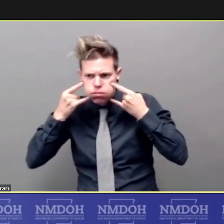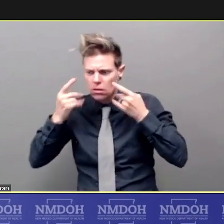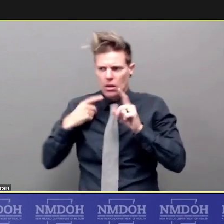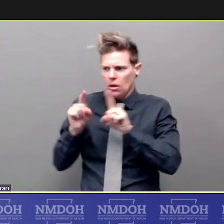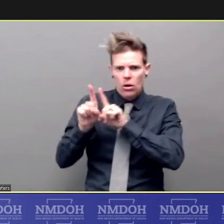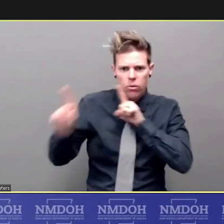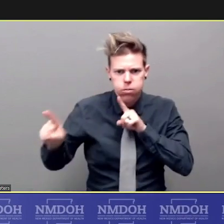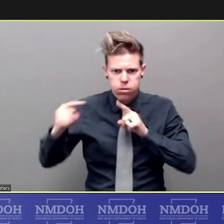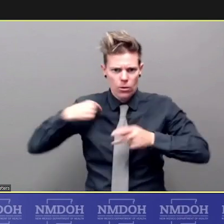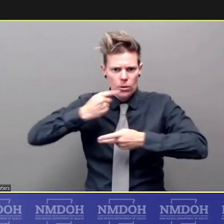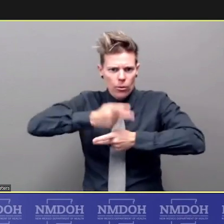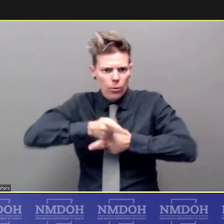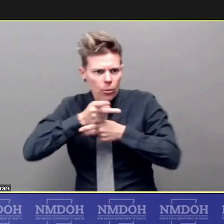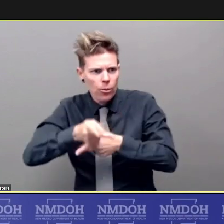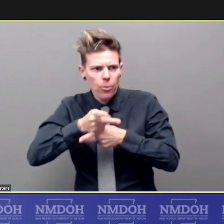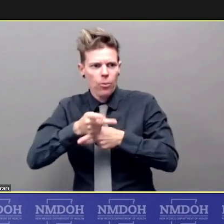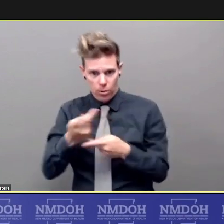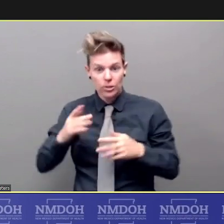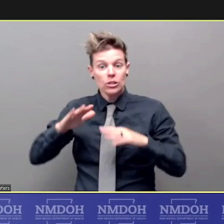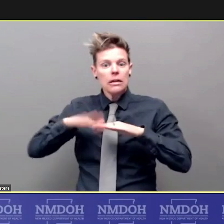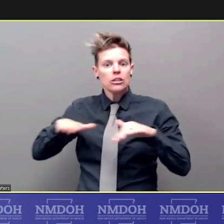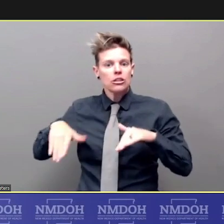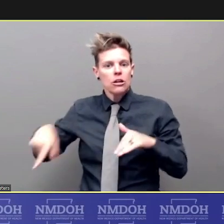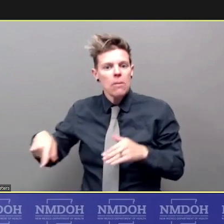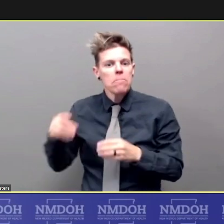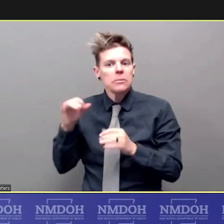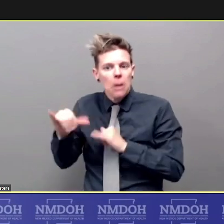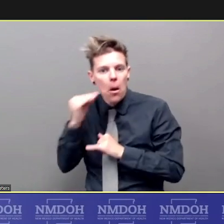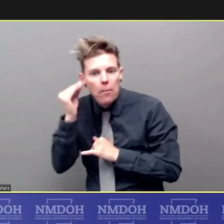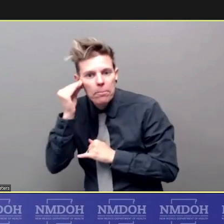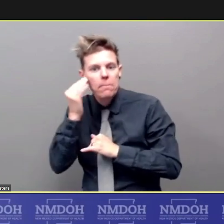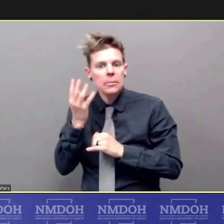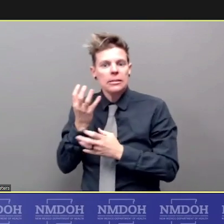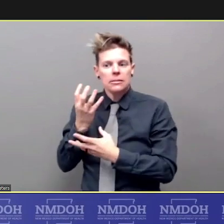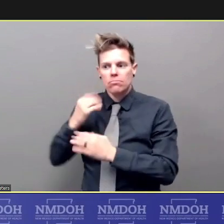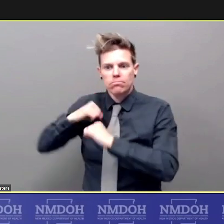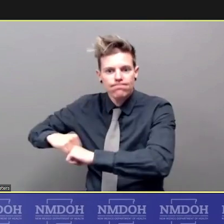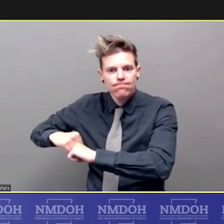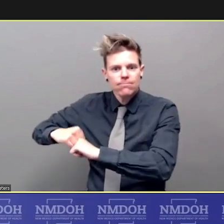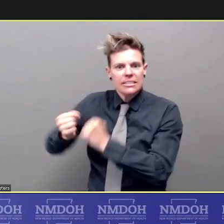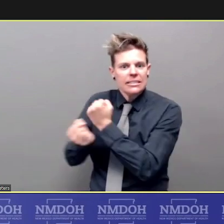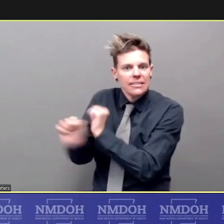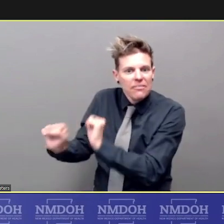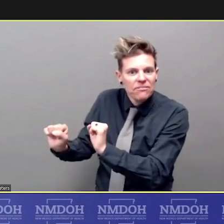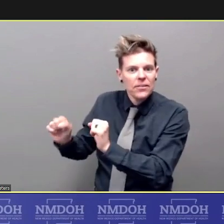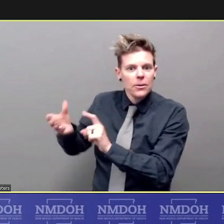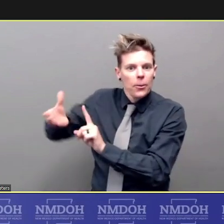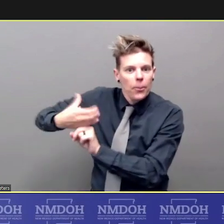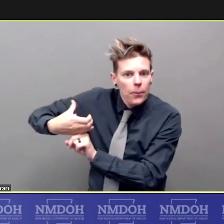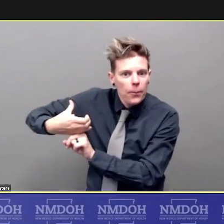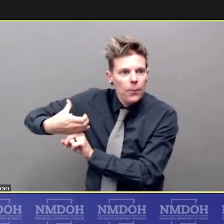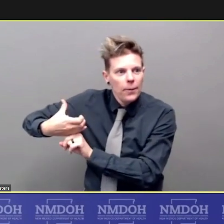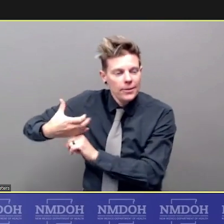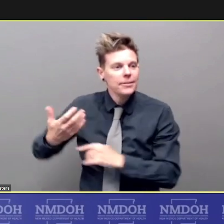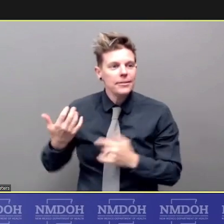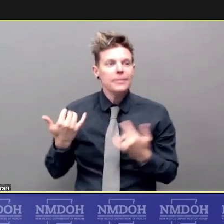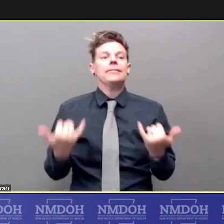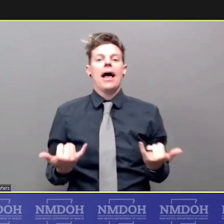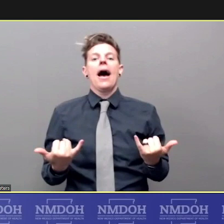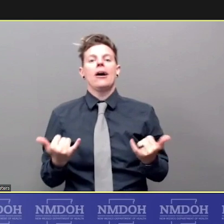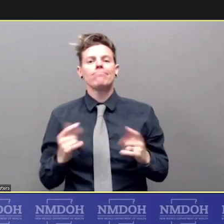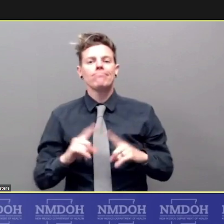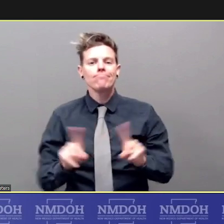our children, safe. We have been masking, we have been keeping other people who have been